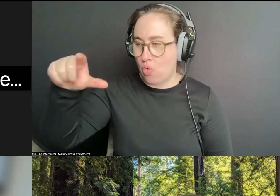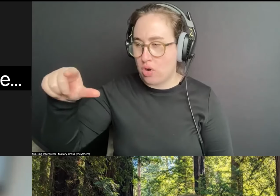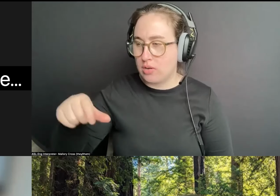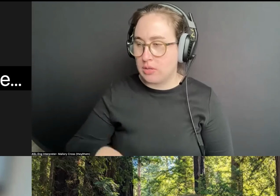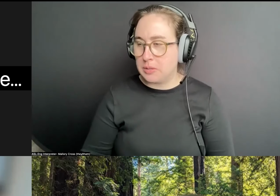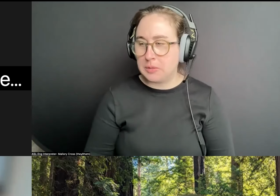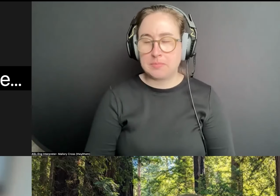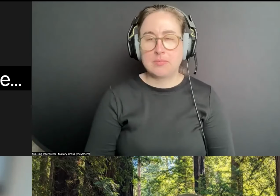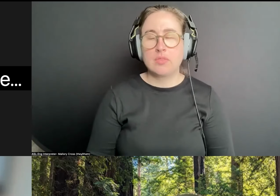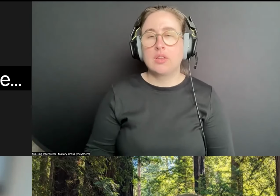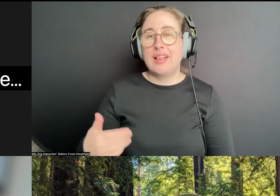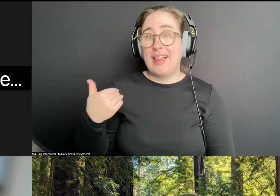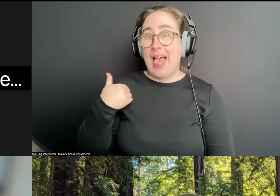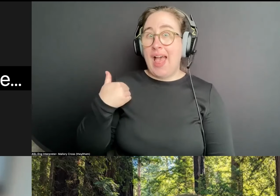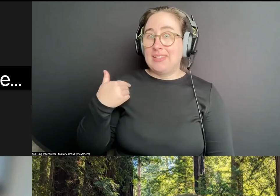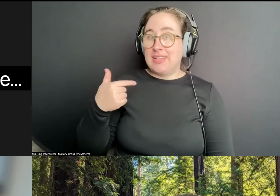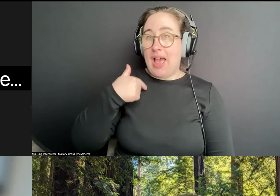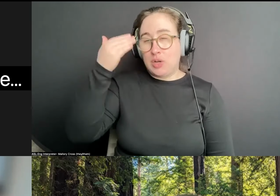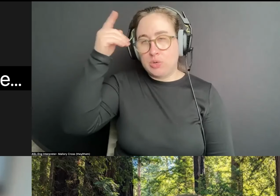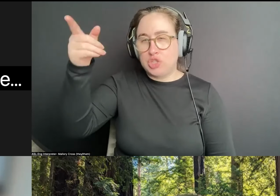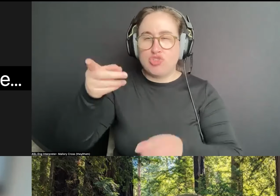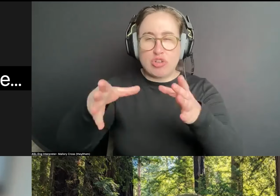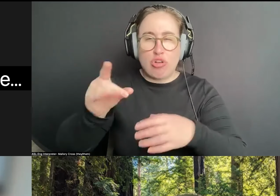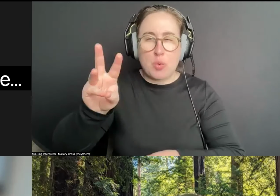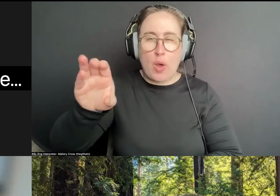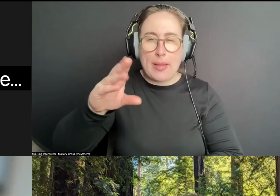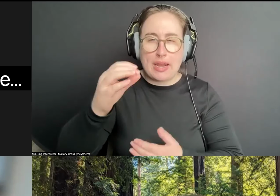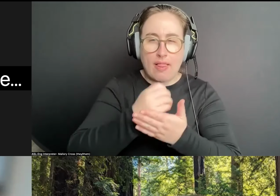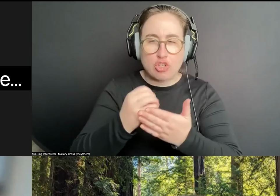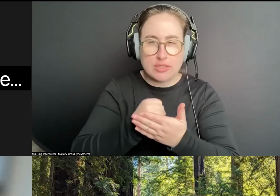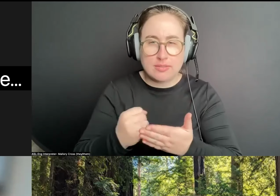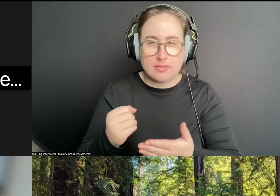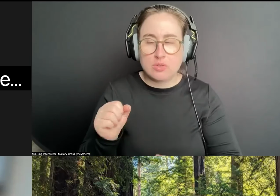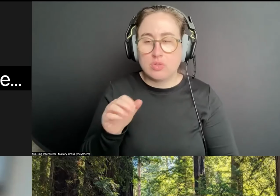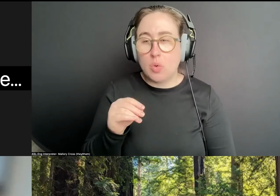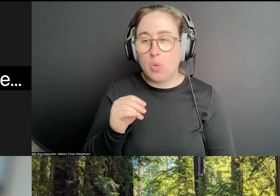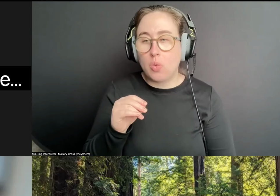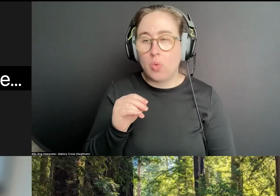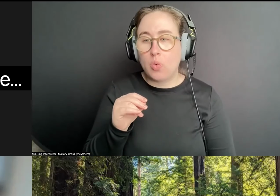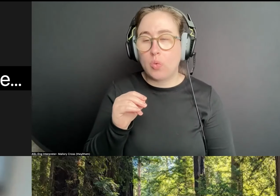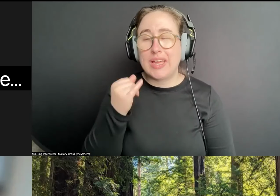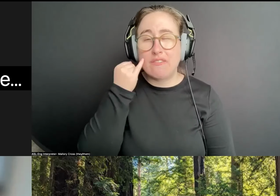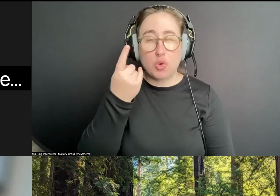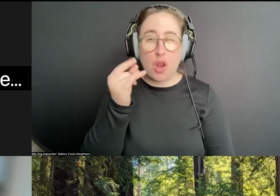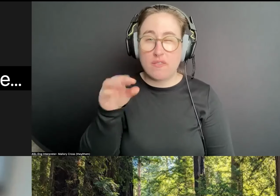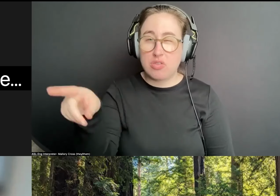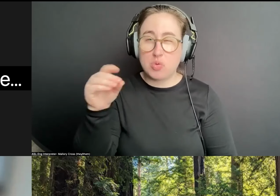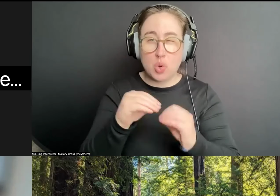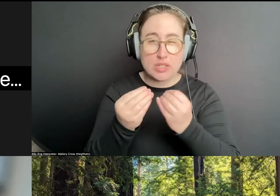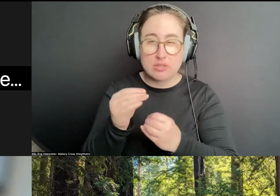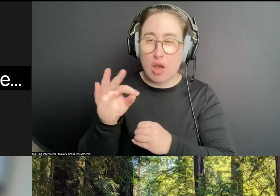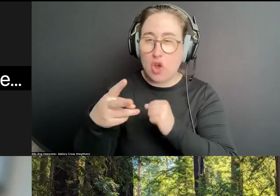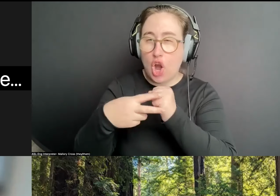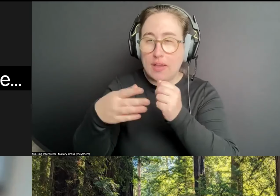director, last I knew, she was the director of web and collections. And so if you're one of these organizations of archivists